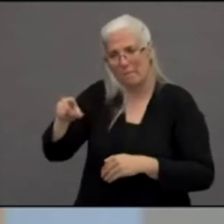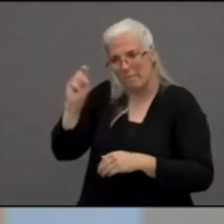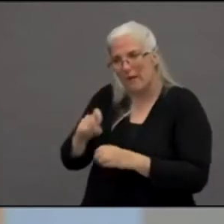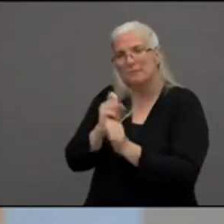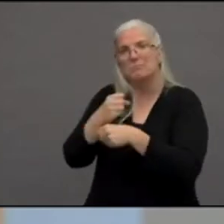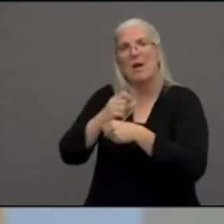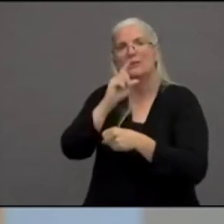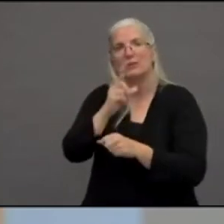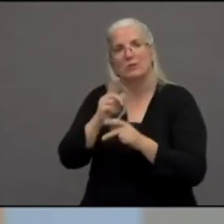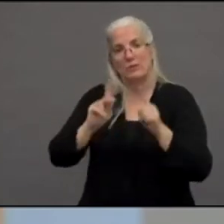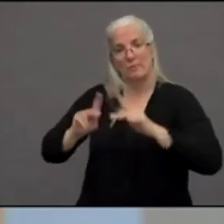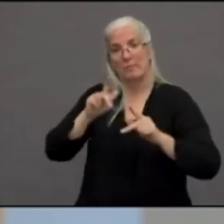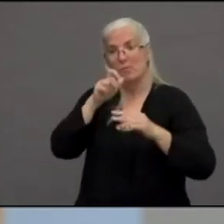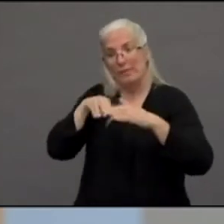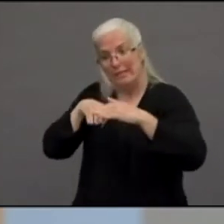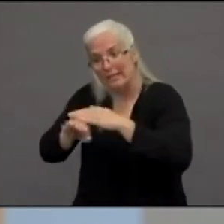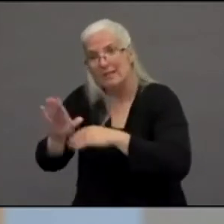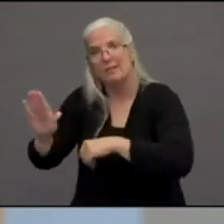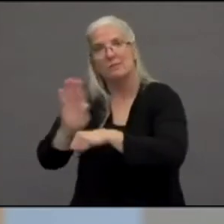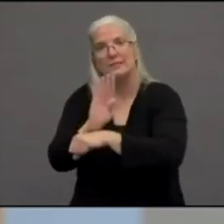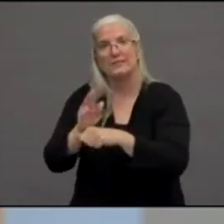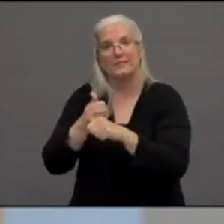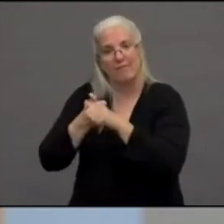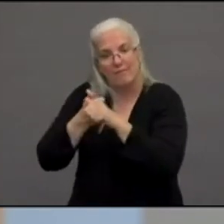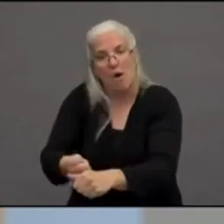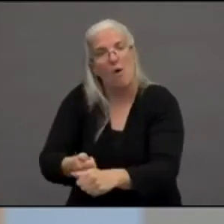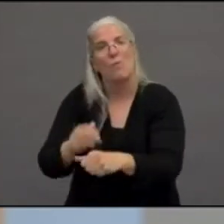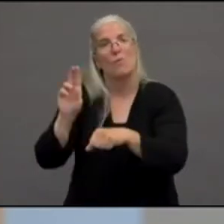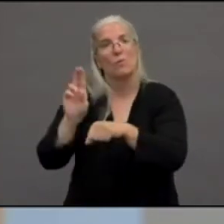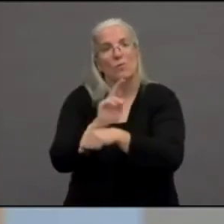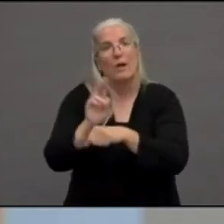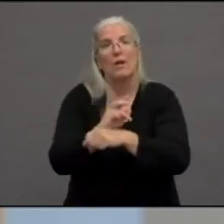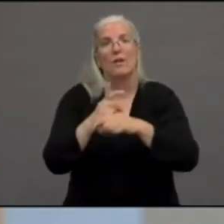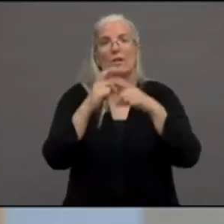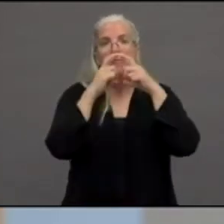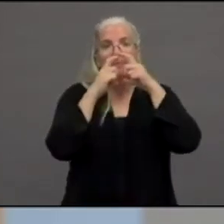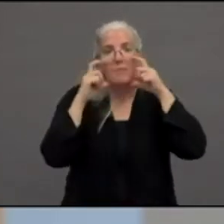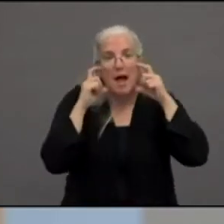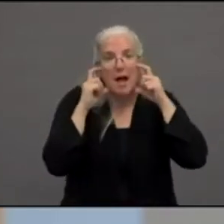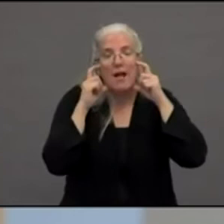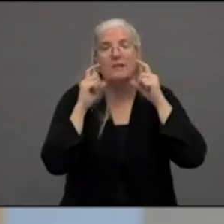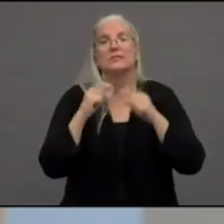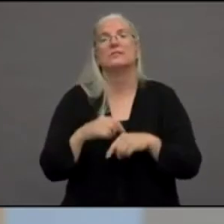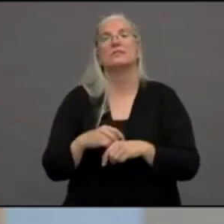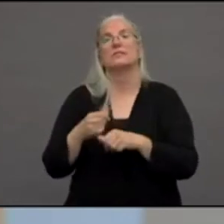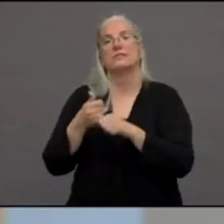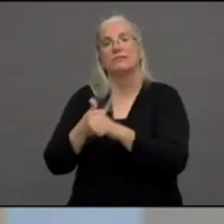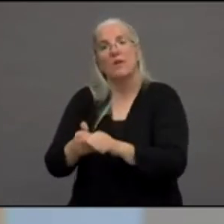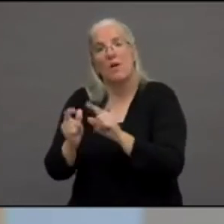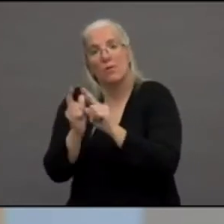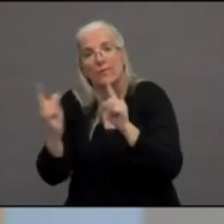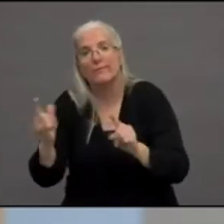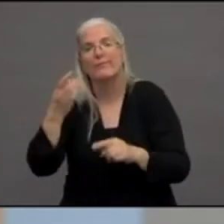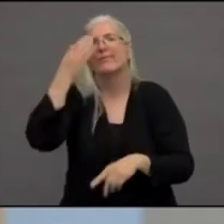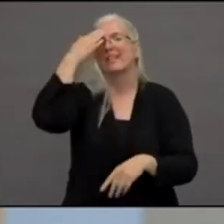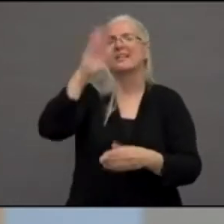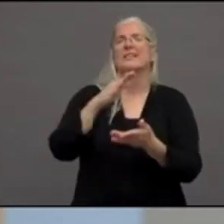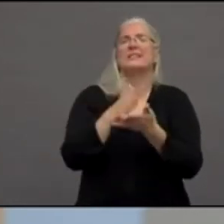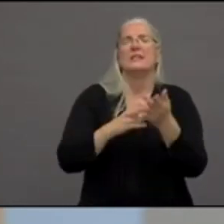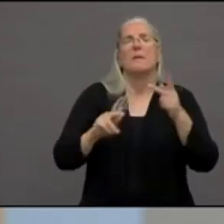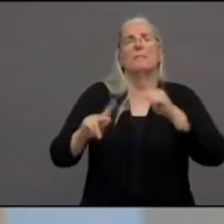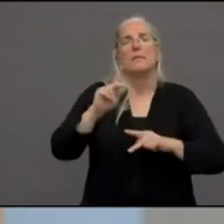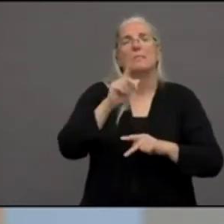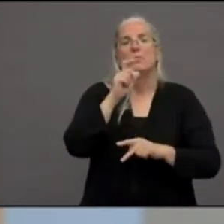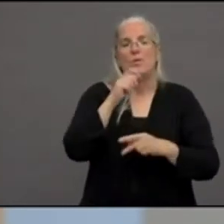face coverings that are required to wear their face coverings. We obviously know we have exemptions for those who medically can't wear one, or for those who are under the age of